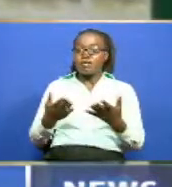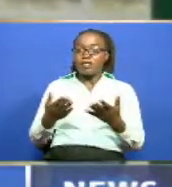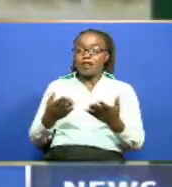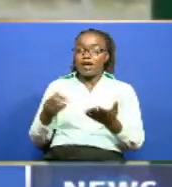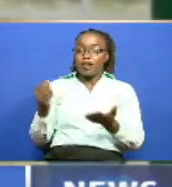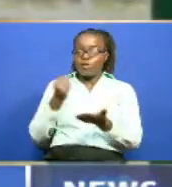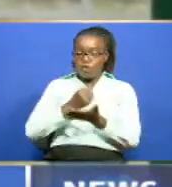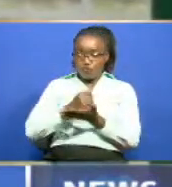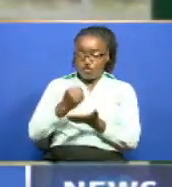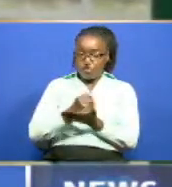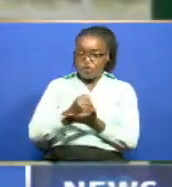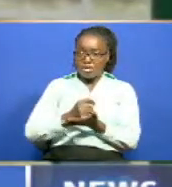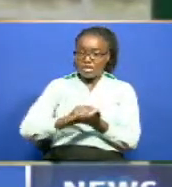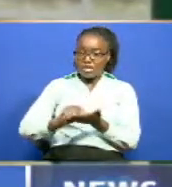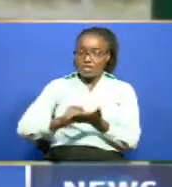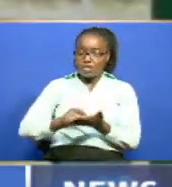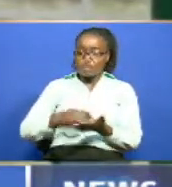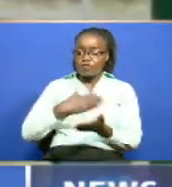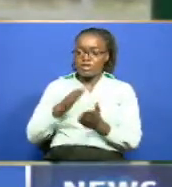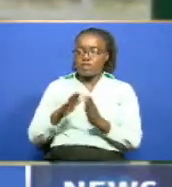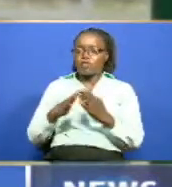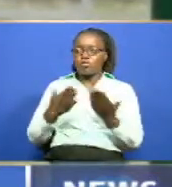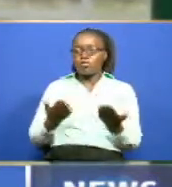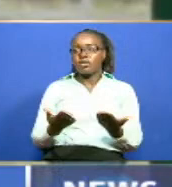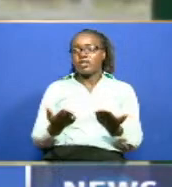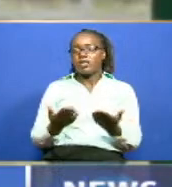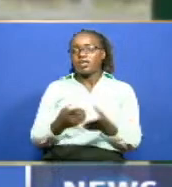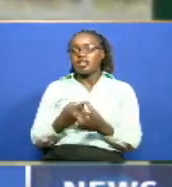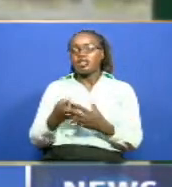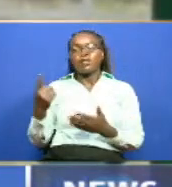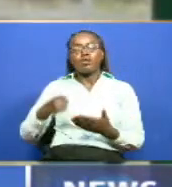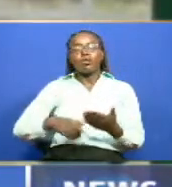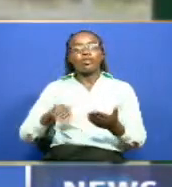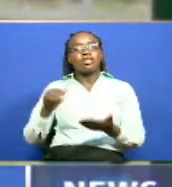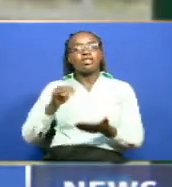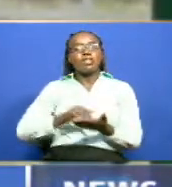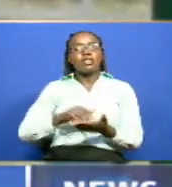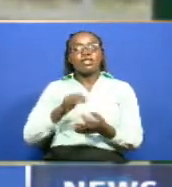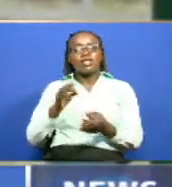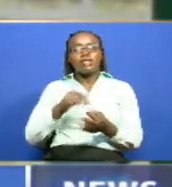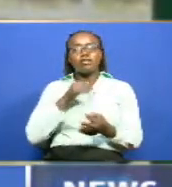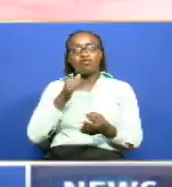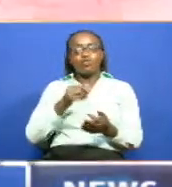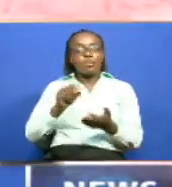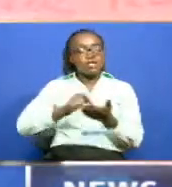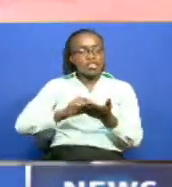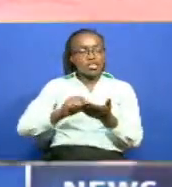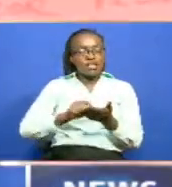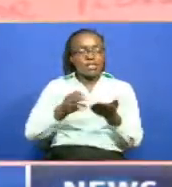tumesign visitors book. Sasa ni nini nyingine ilikuwa inatakikana kama sio kuweka sahihi hapa?